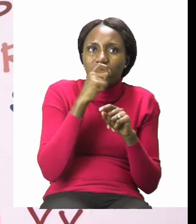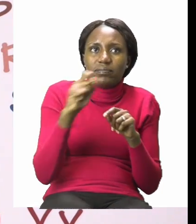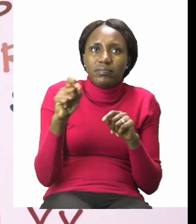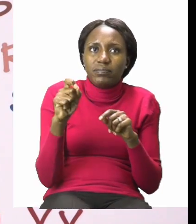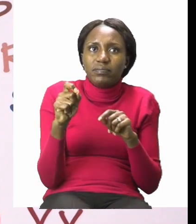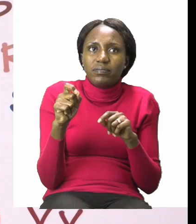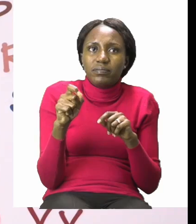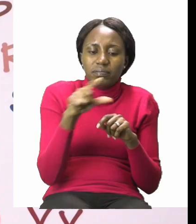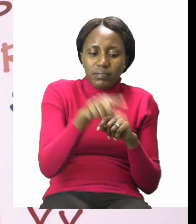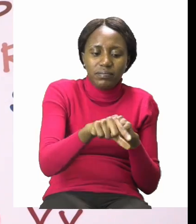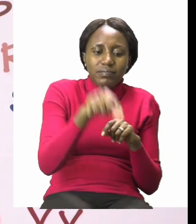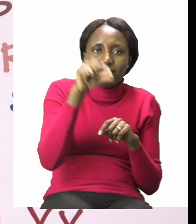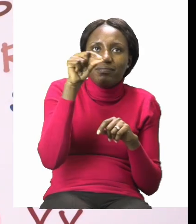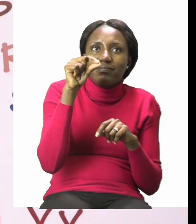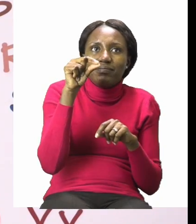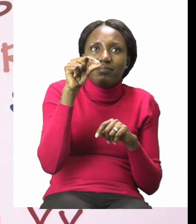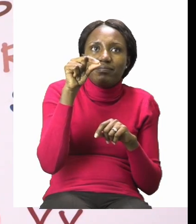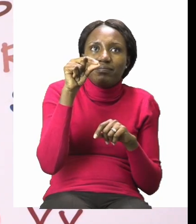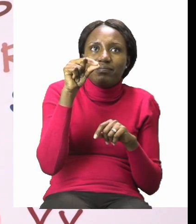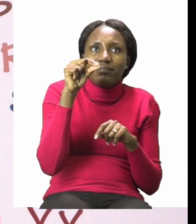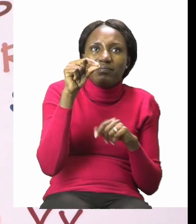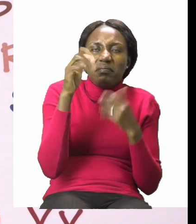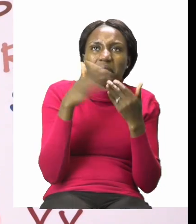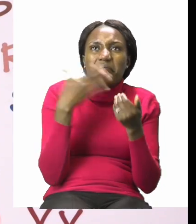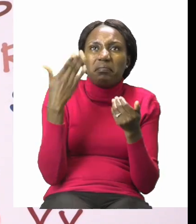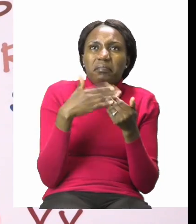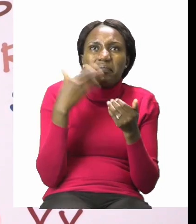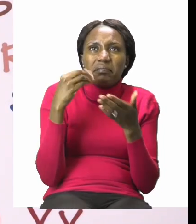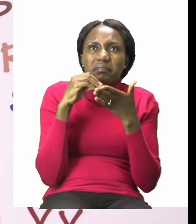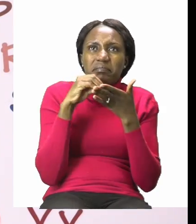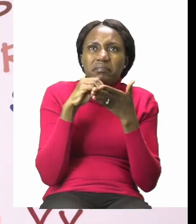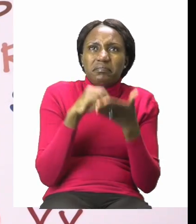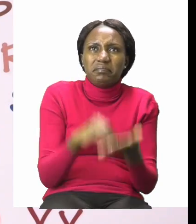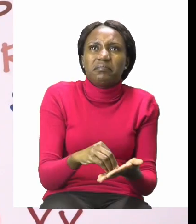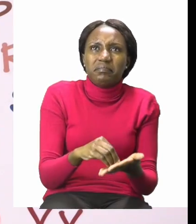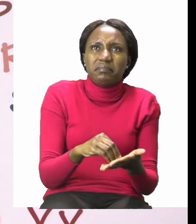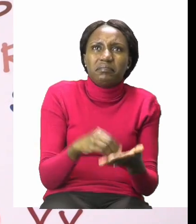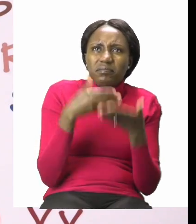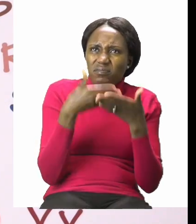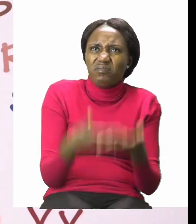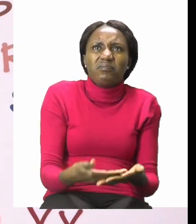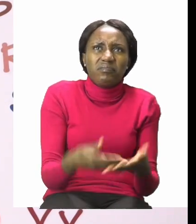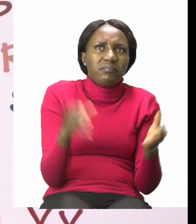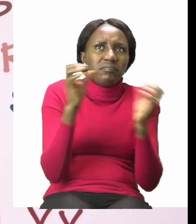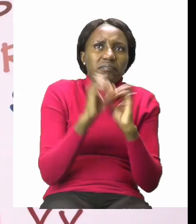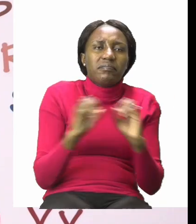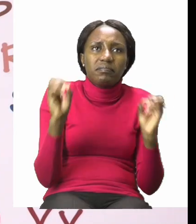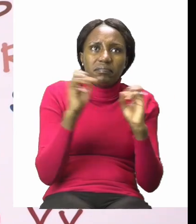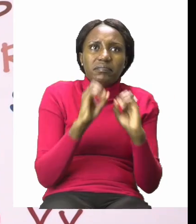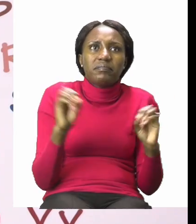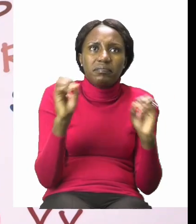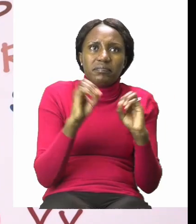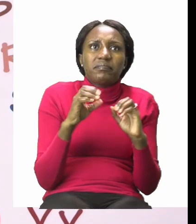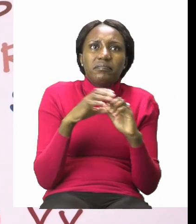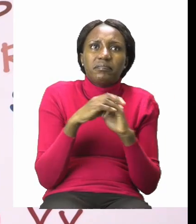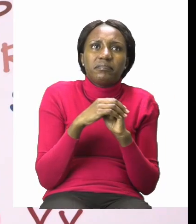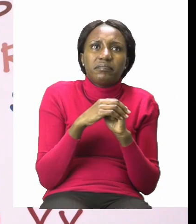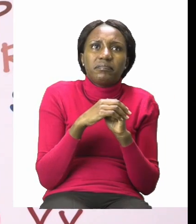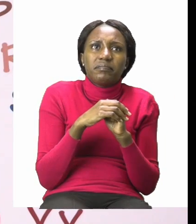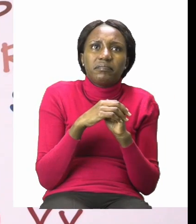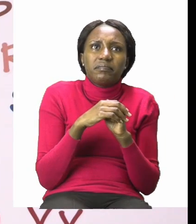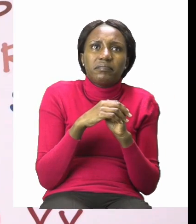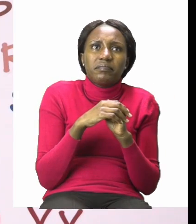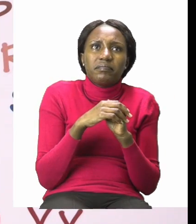we pick up a pencil, it doesn't weigh that much and I've picked it up with a few fingers. So I